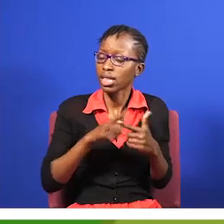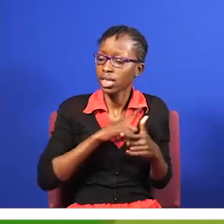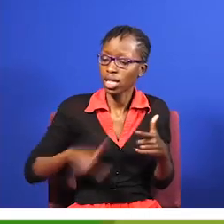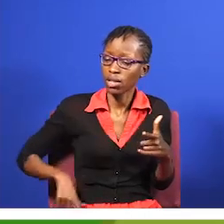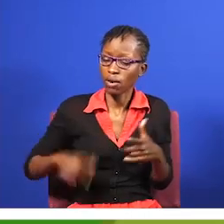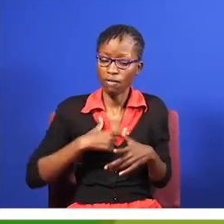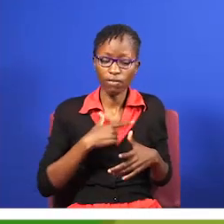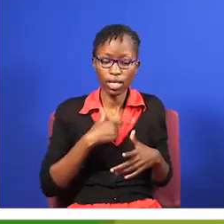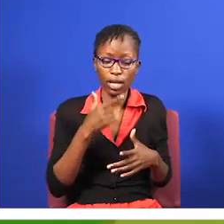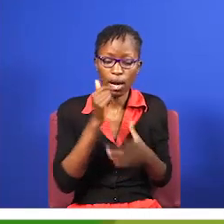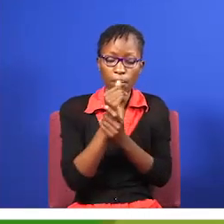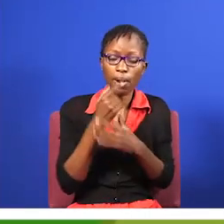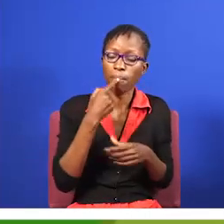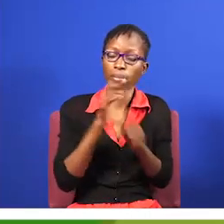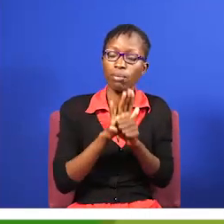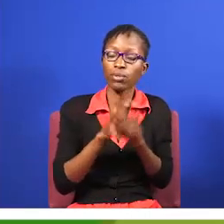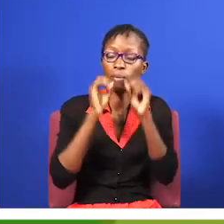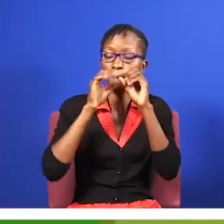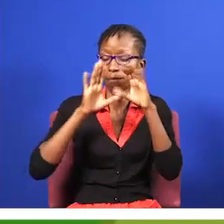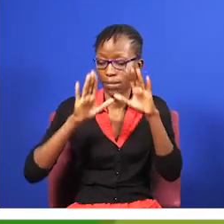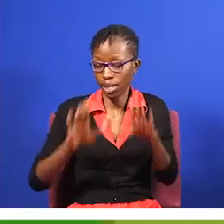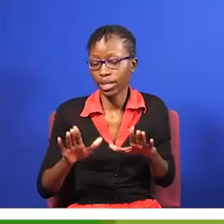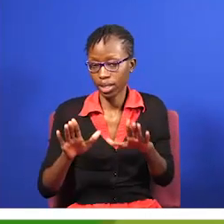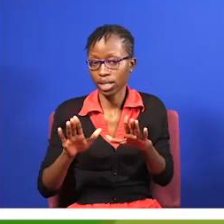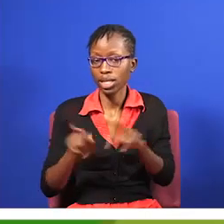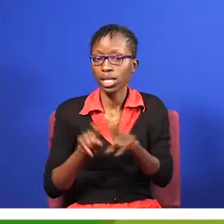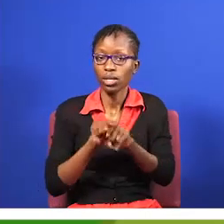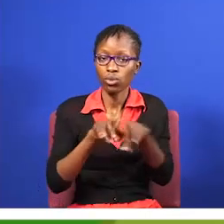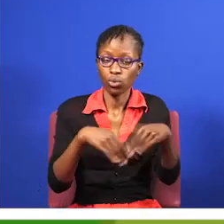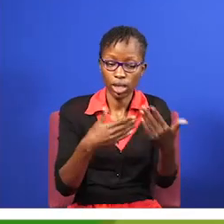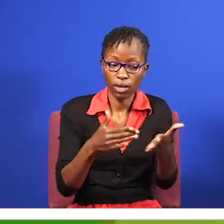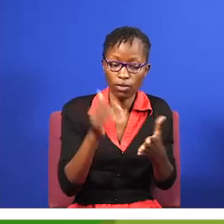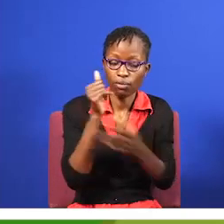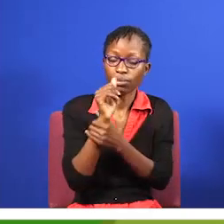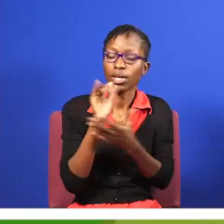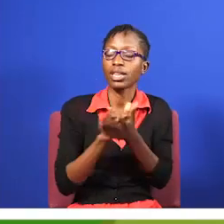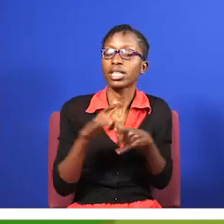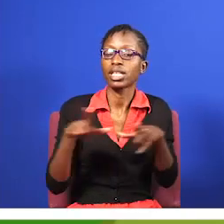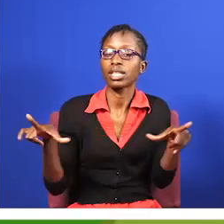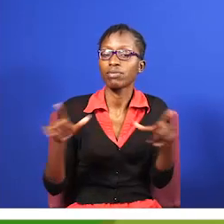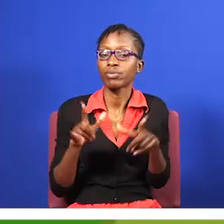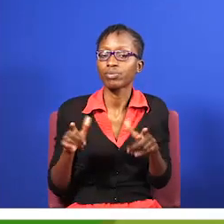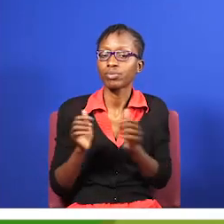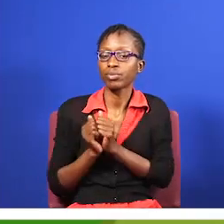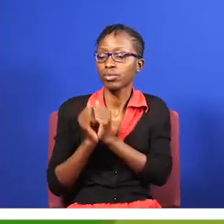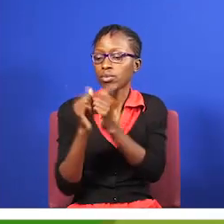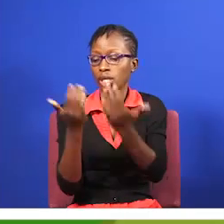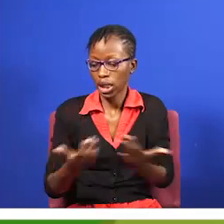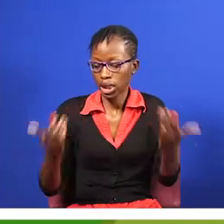he promised to bless him. He promised to give him that land together with